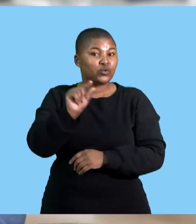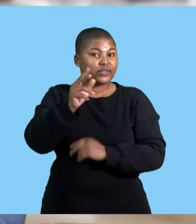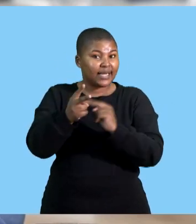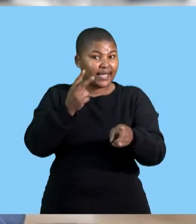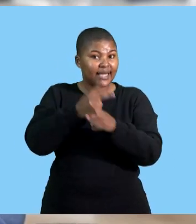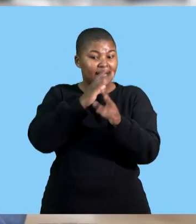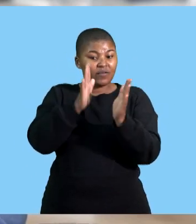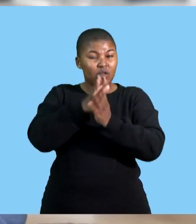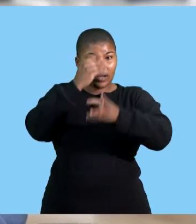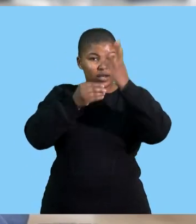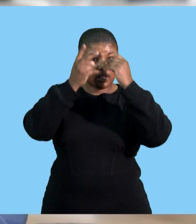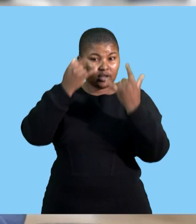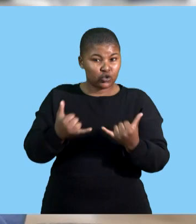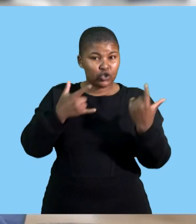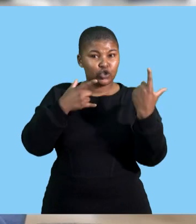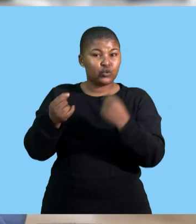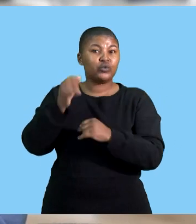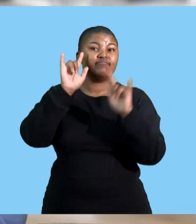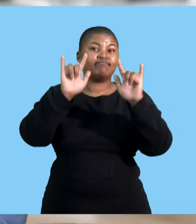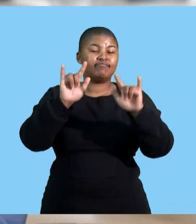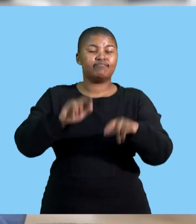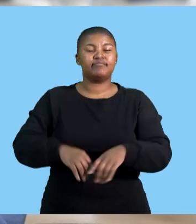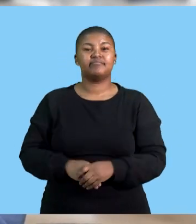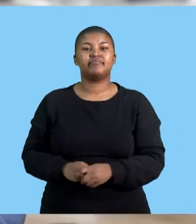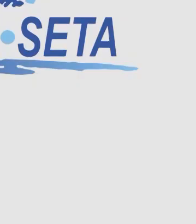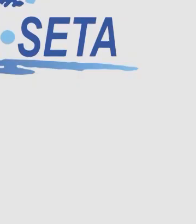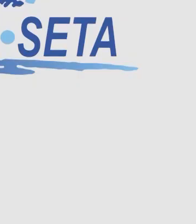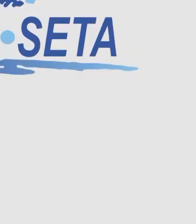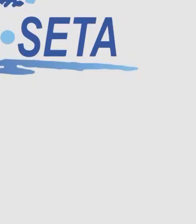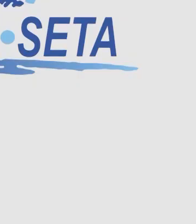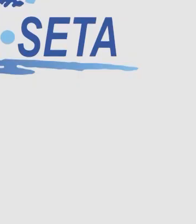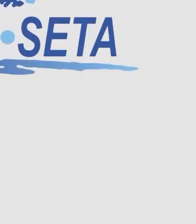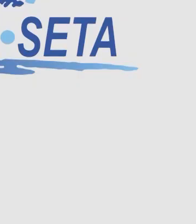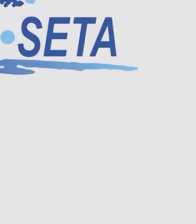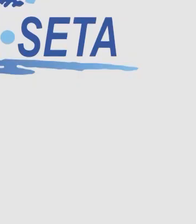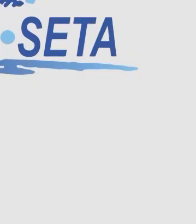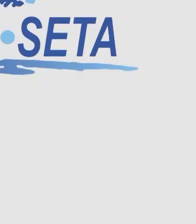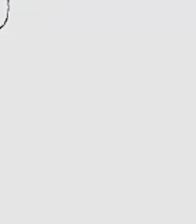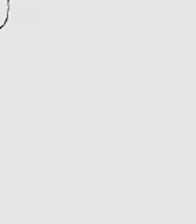in this lesson. Hope to see you soon. Goodbye.